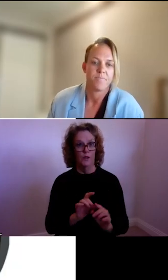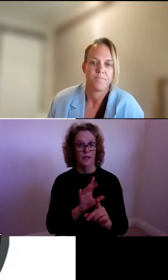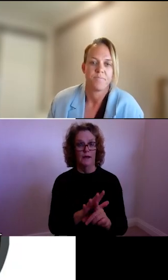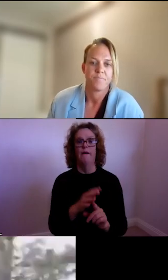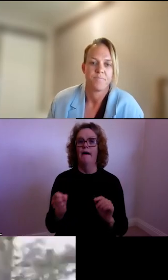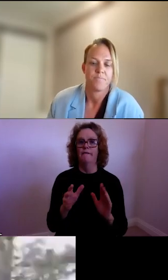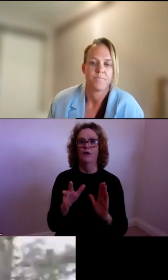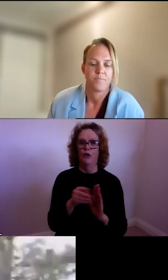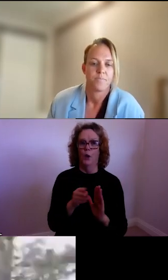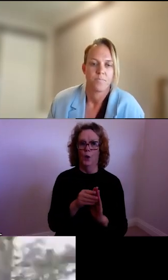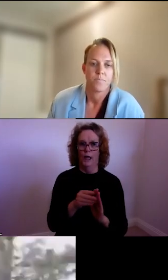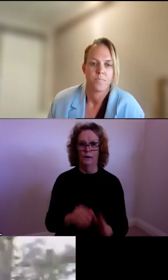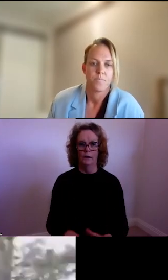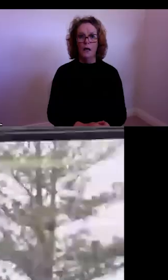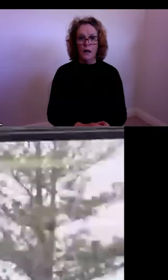pre-recording.